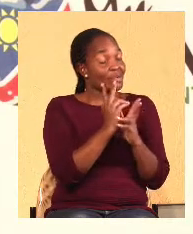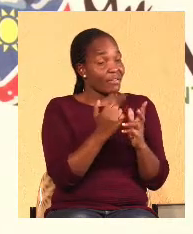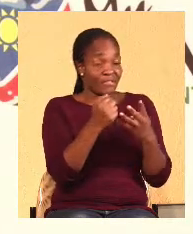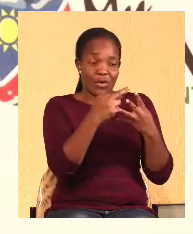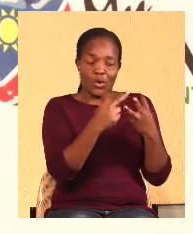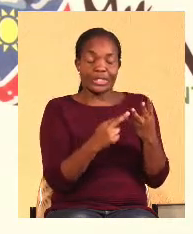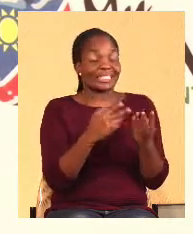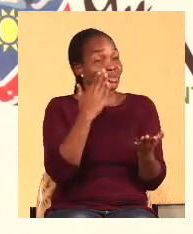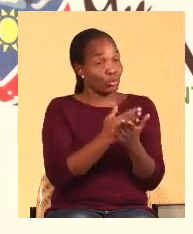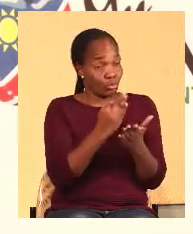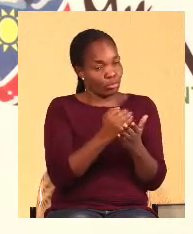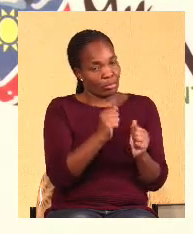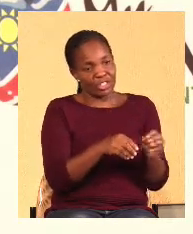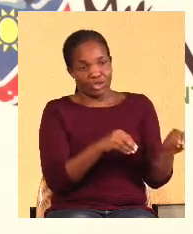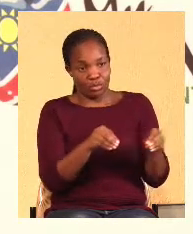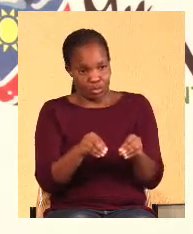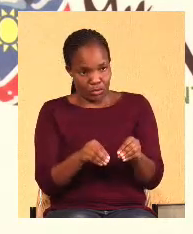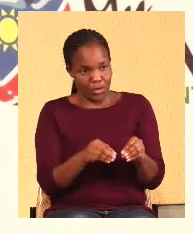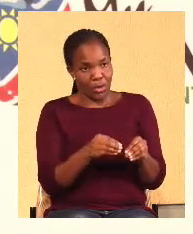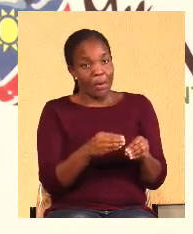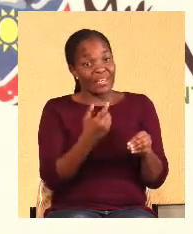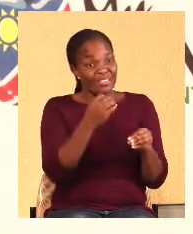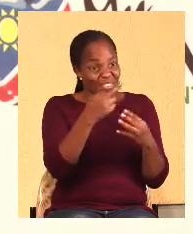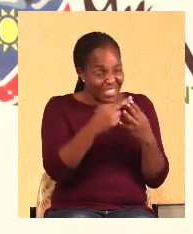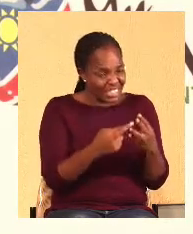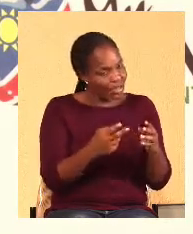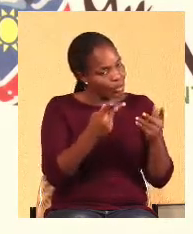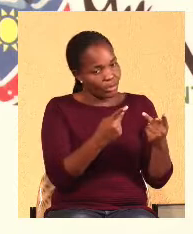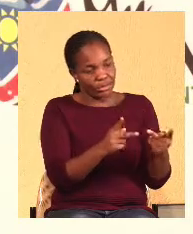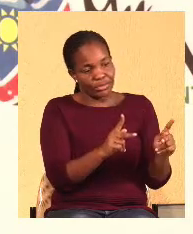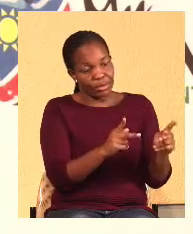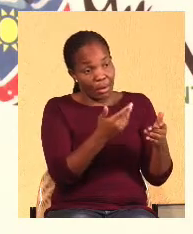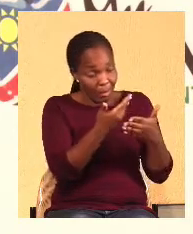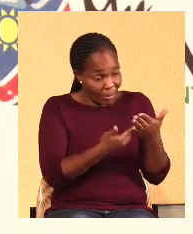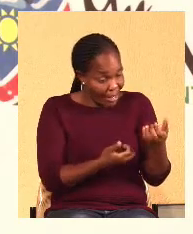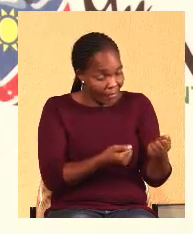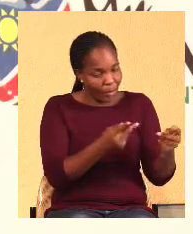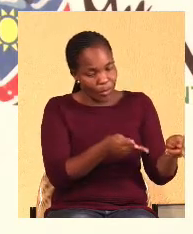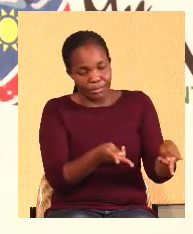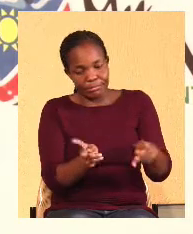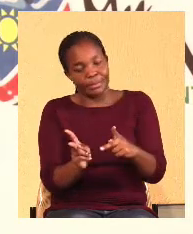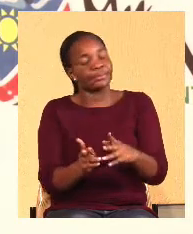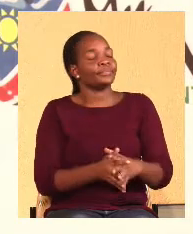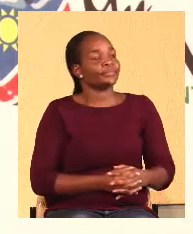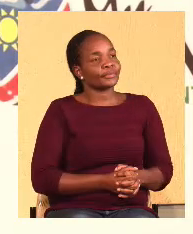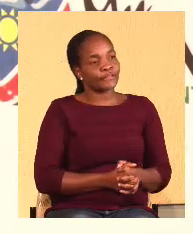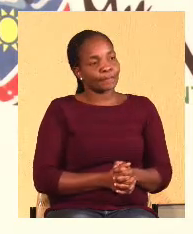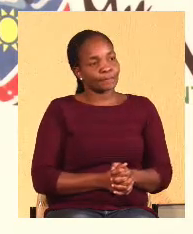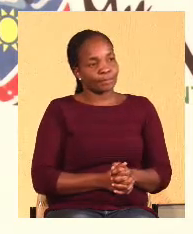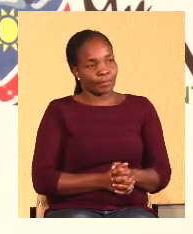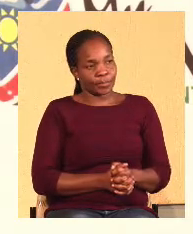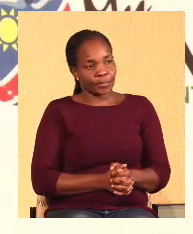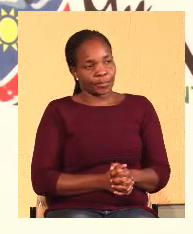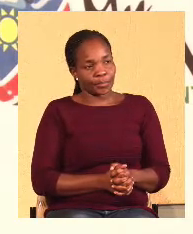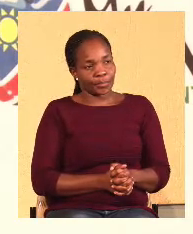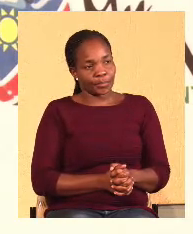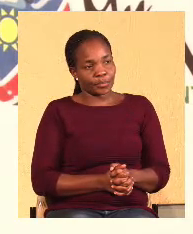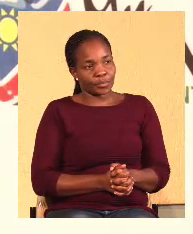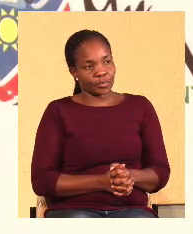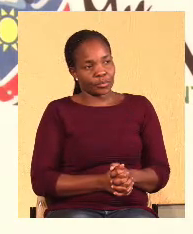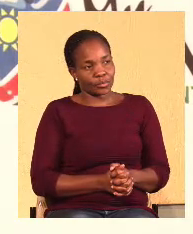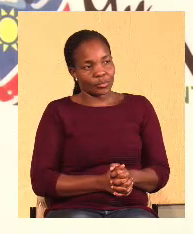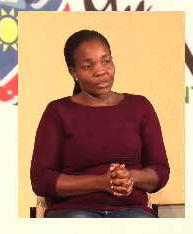but it's really just to control the movement of people. But we have also noted that in the process, when this latitude